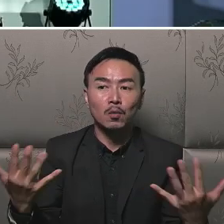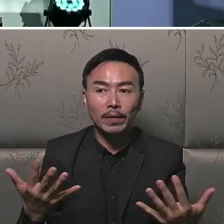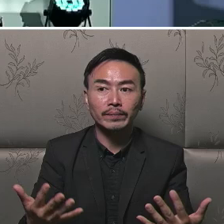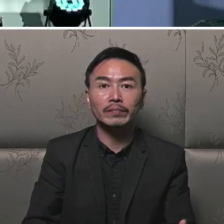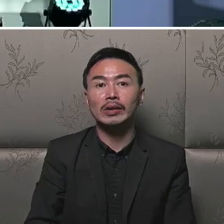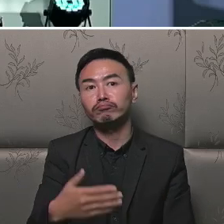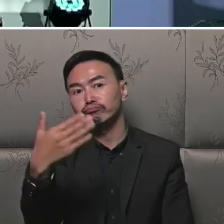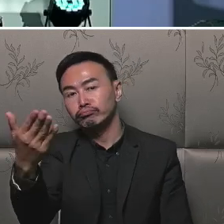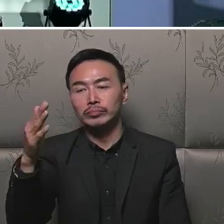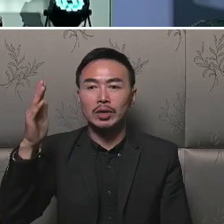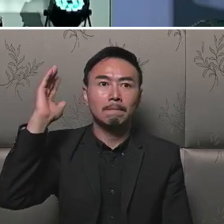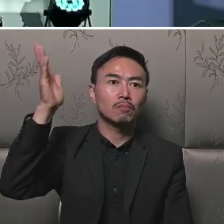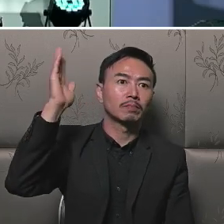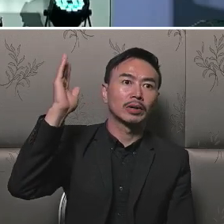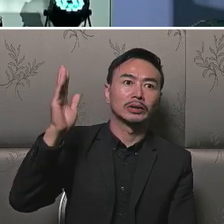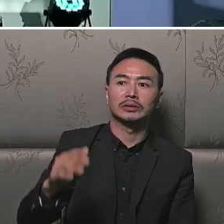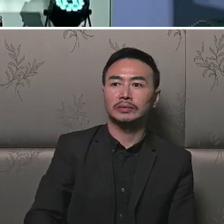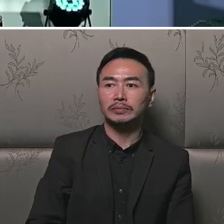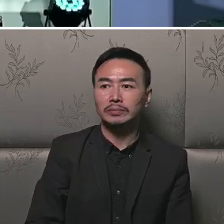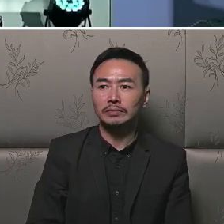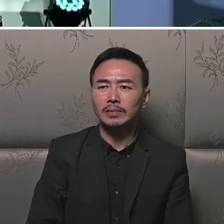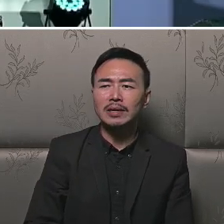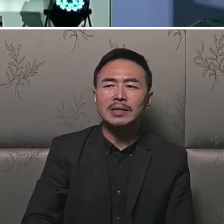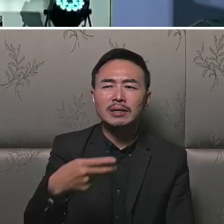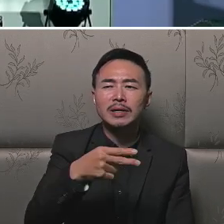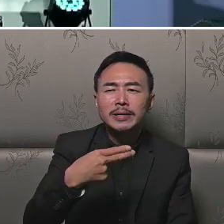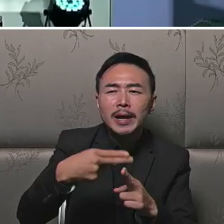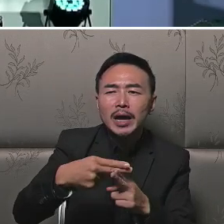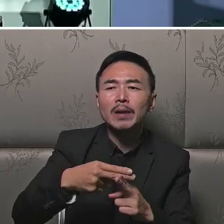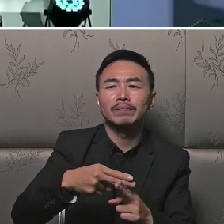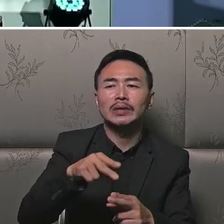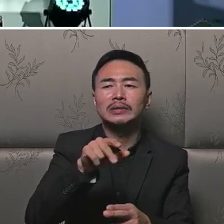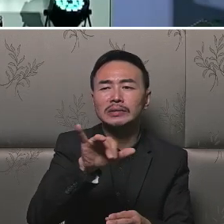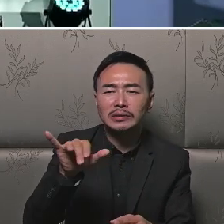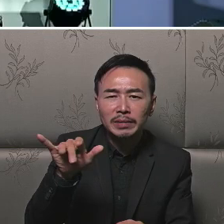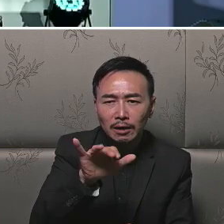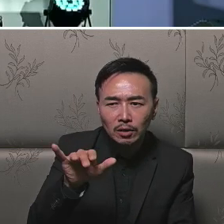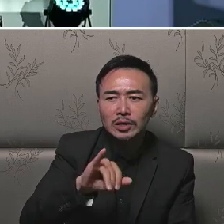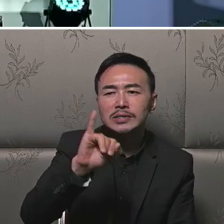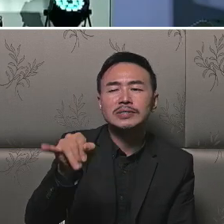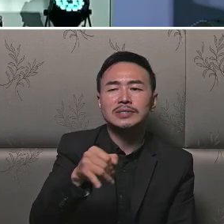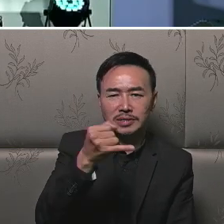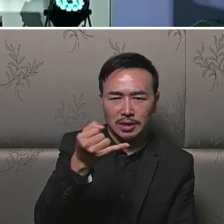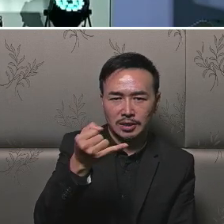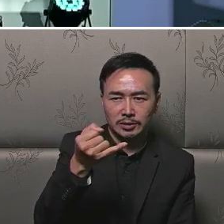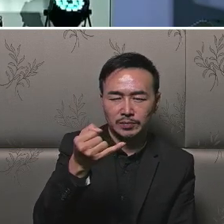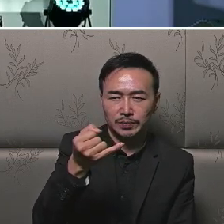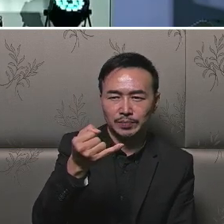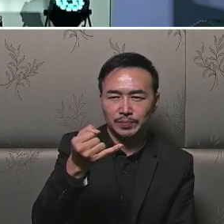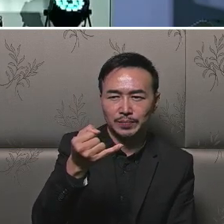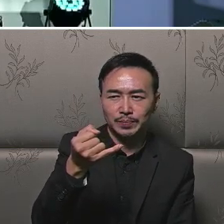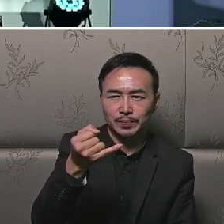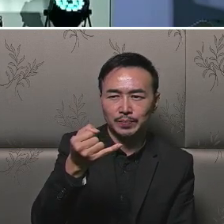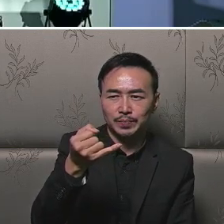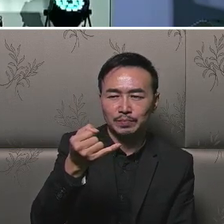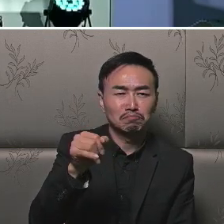Dr. Jesus C. Insilada, the 2017 Princess Maha Chakri